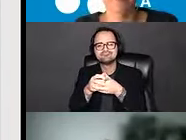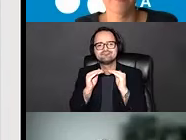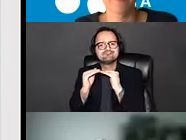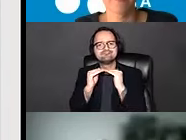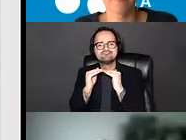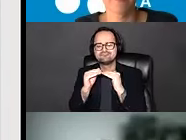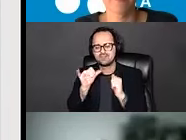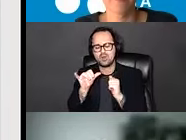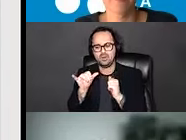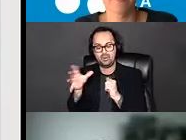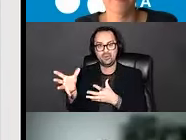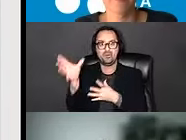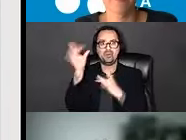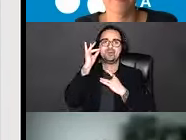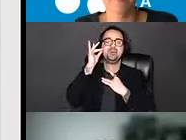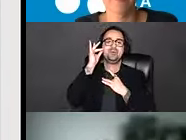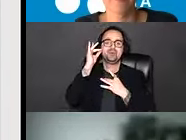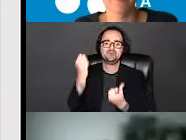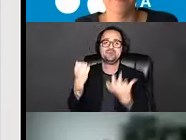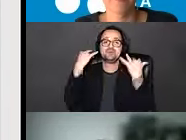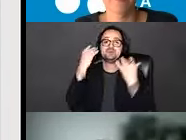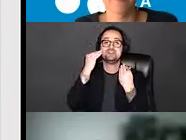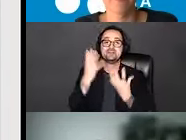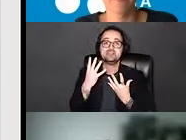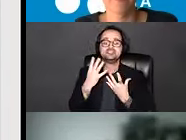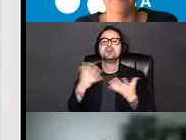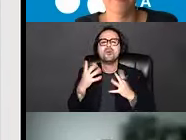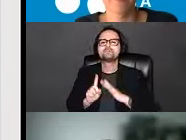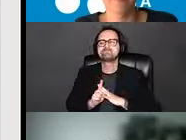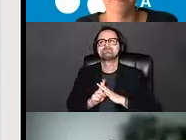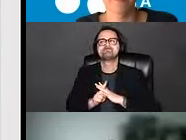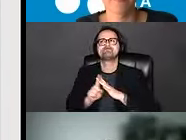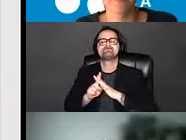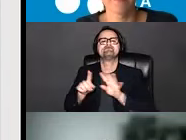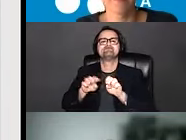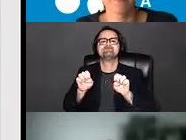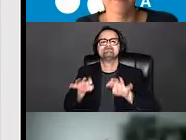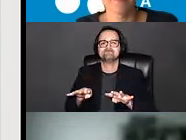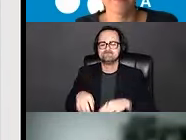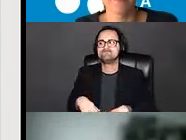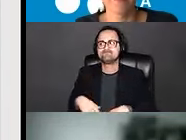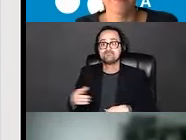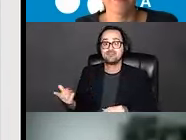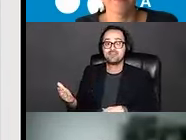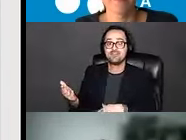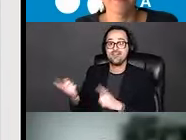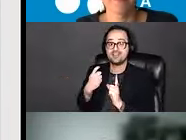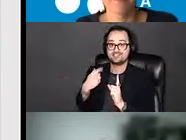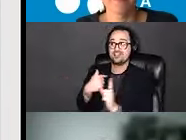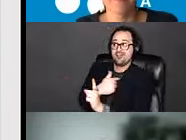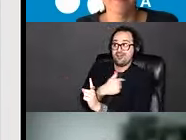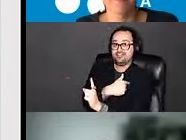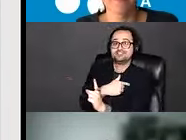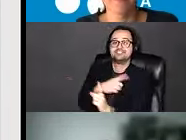gosh, we just heard a lot of information. What are the kinds of things that are bubbling up for us that you want us to know so we can be thinking about it before we're hopefully with